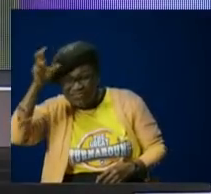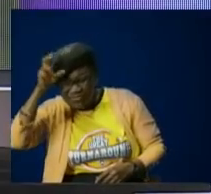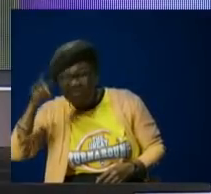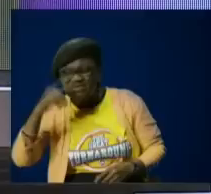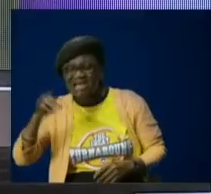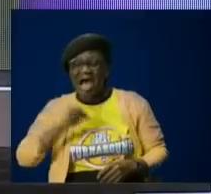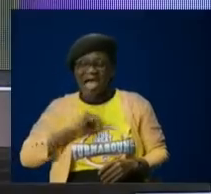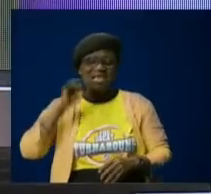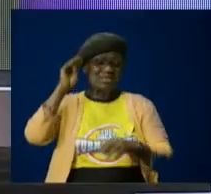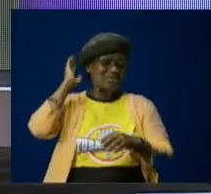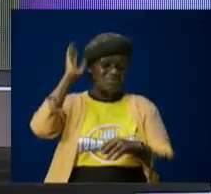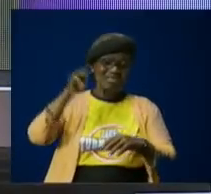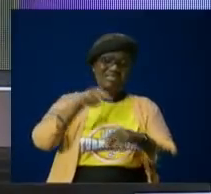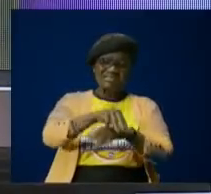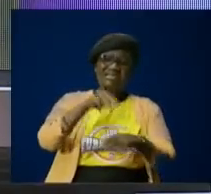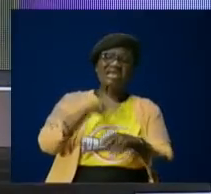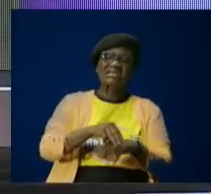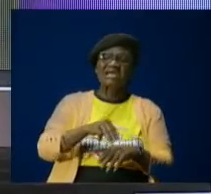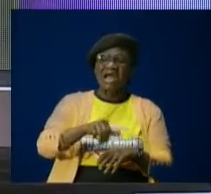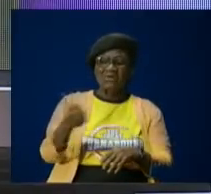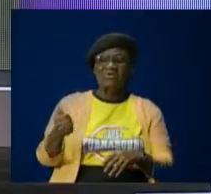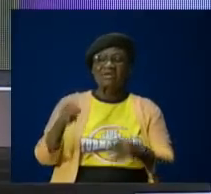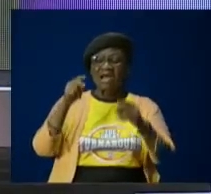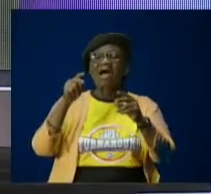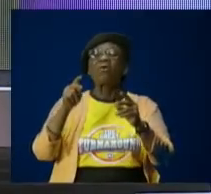That's why he sent Goliath.